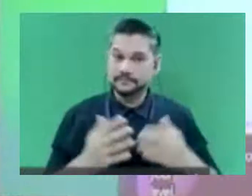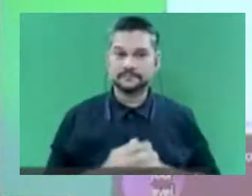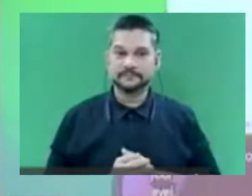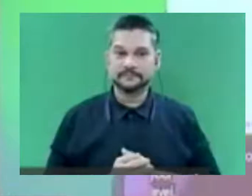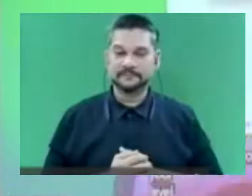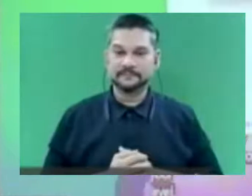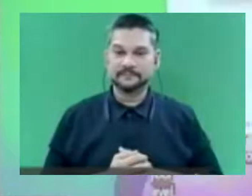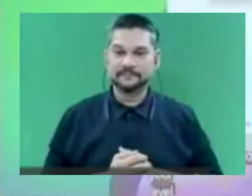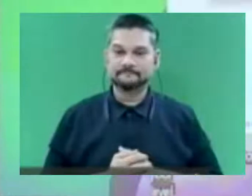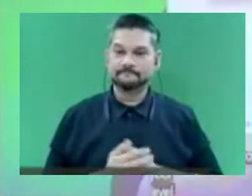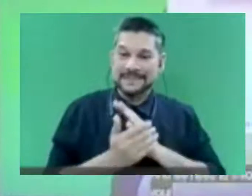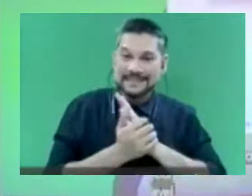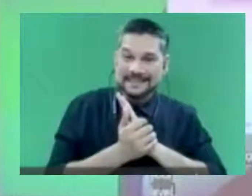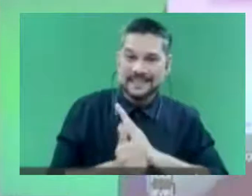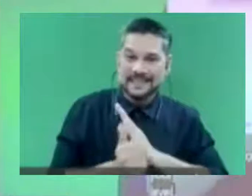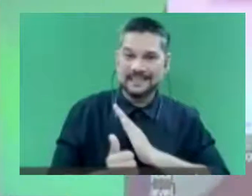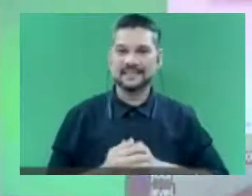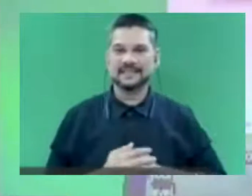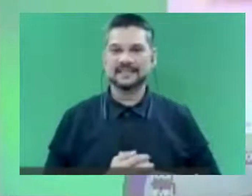skills and